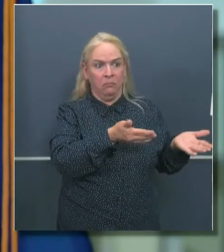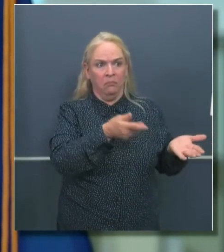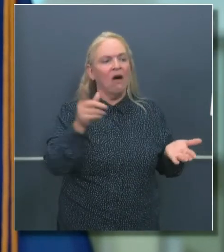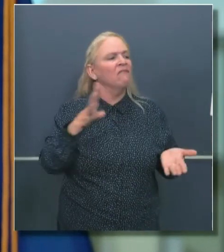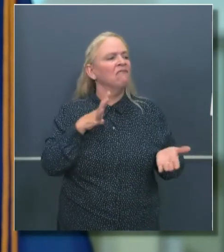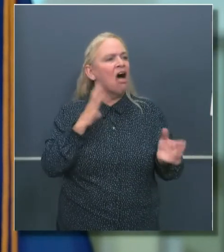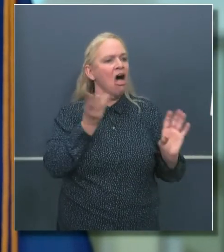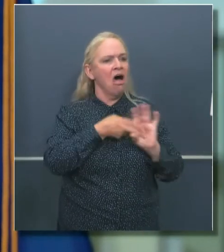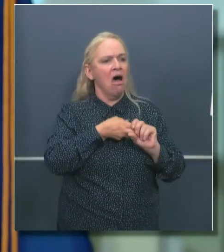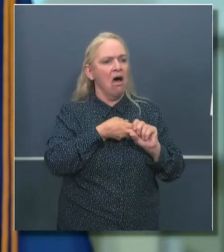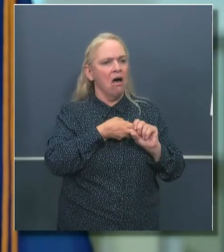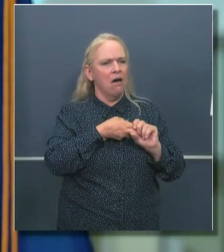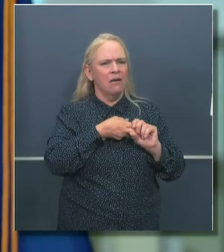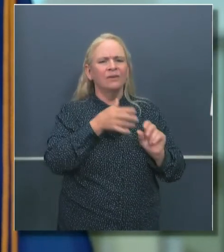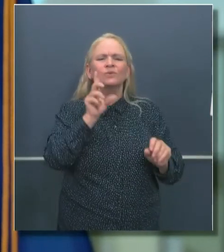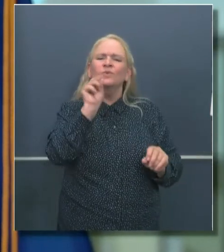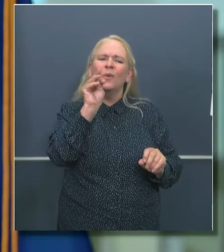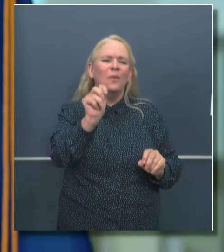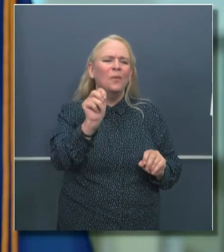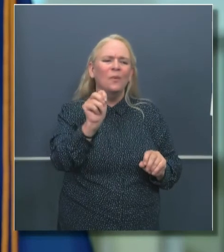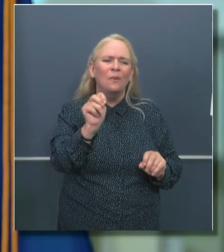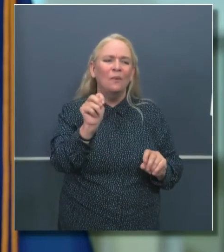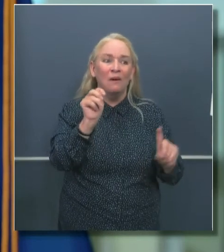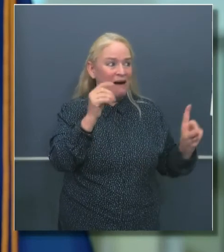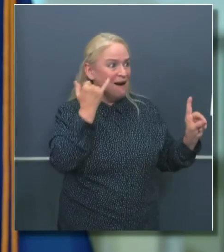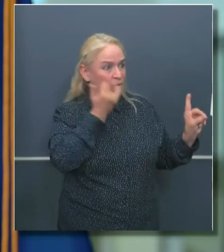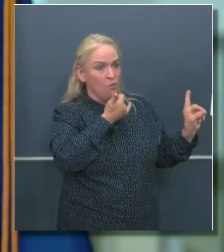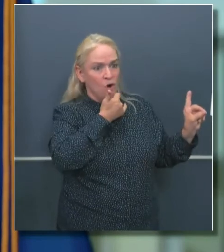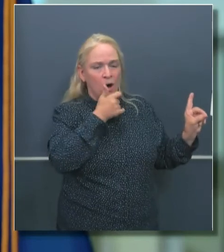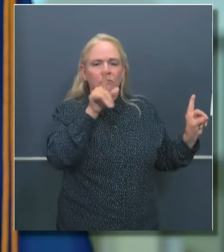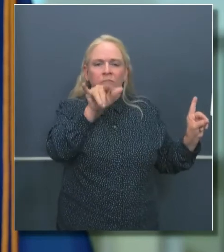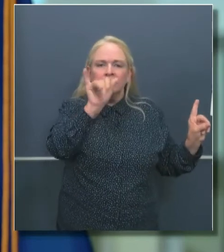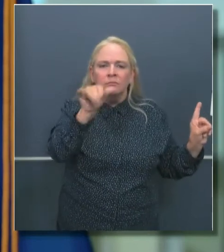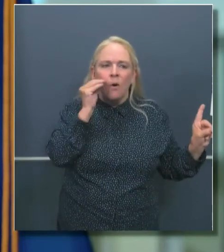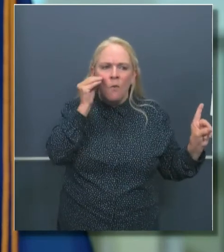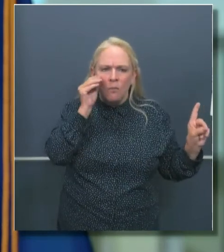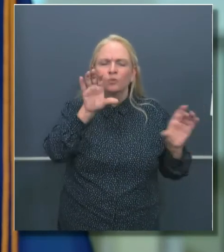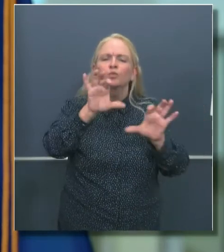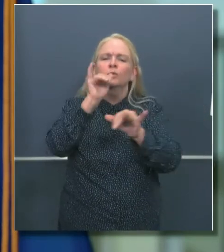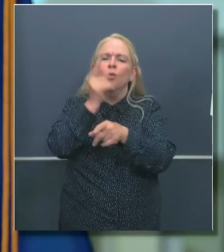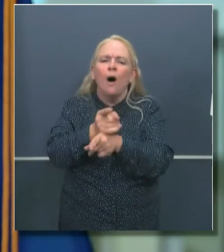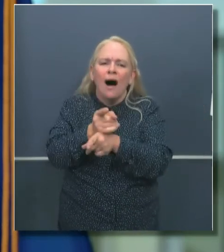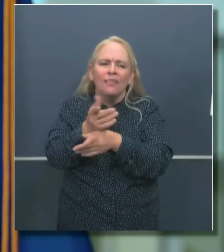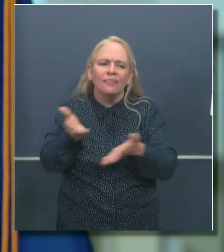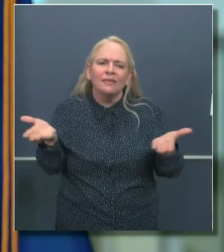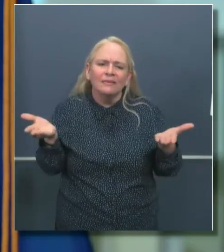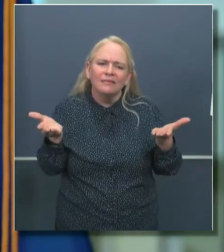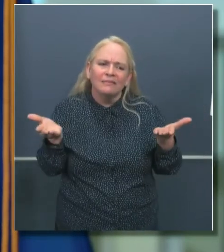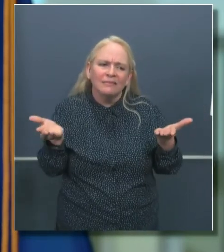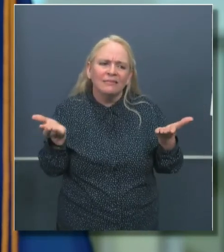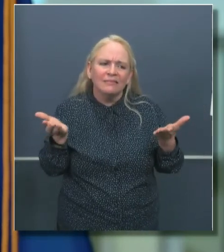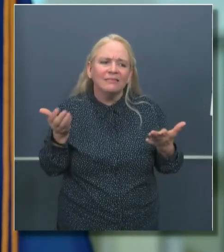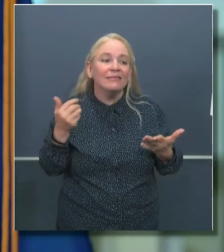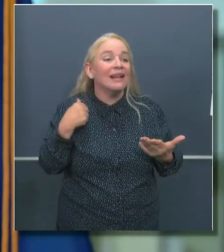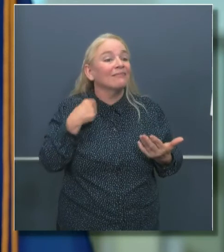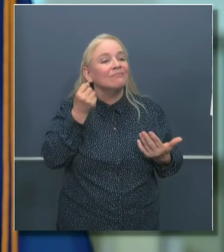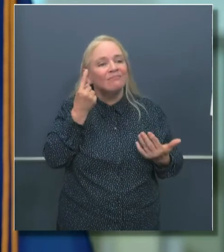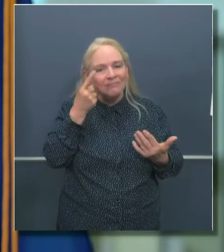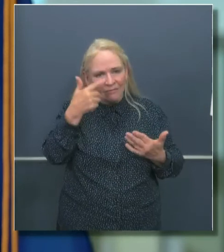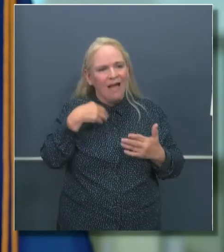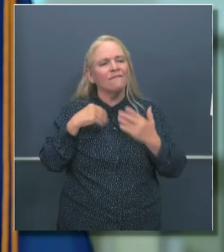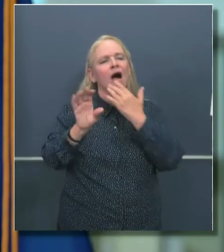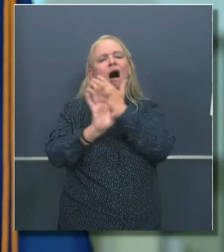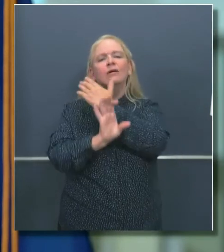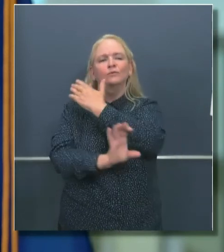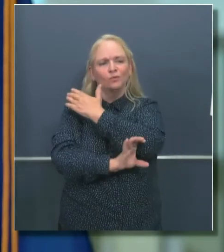what the right thing to do is. I encourage them to do the right thing. And people also understand that we have a constitution, we have the